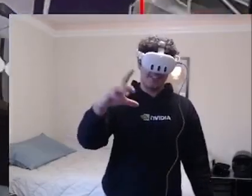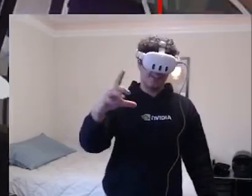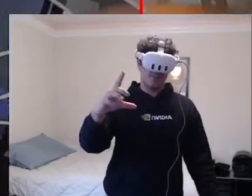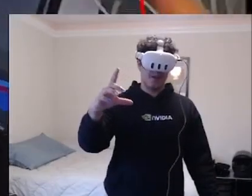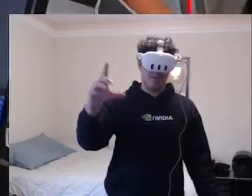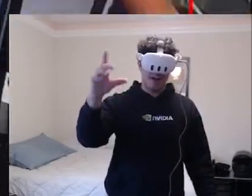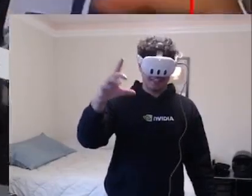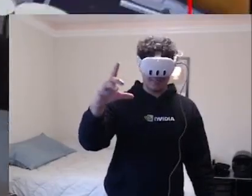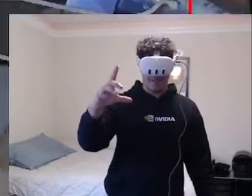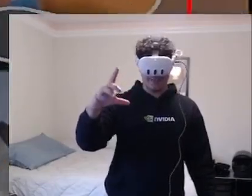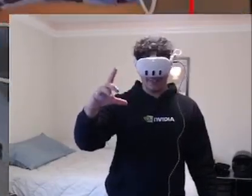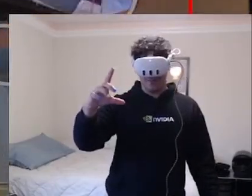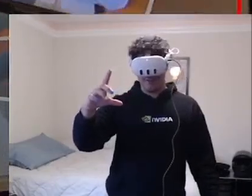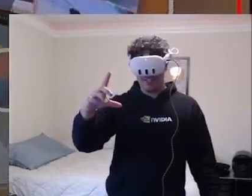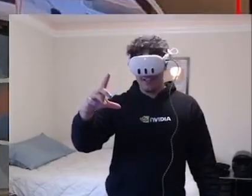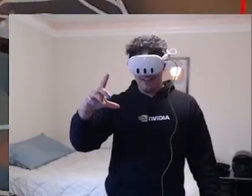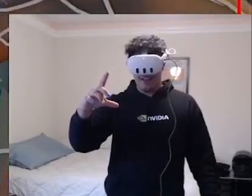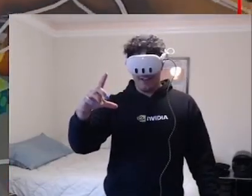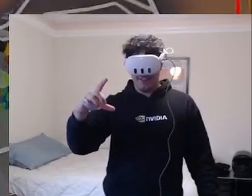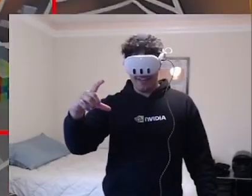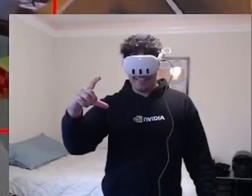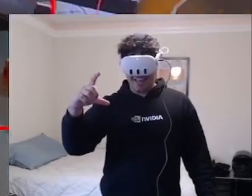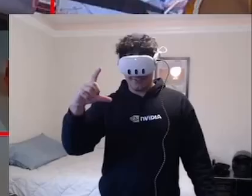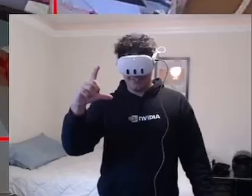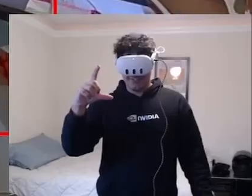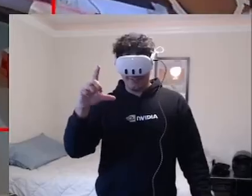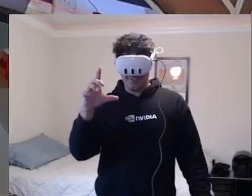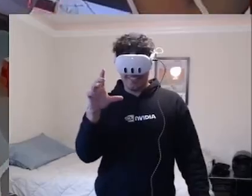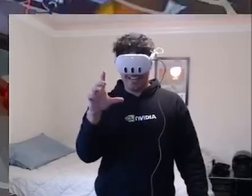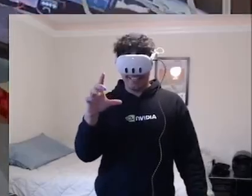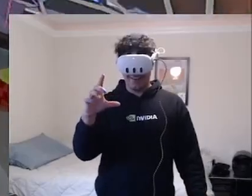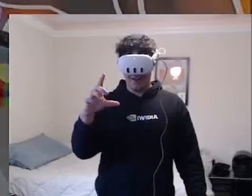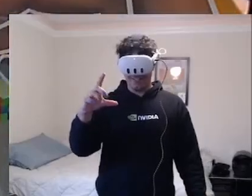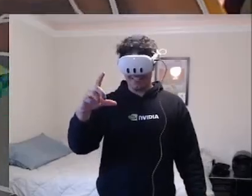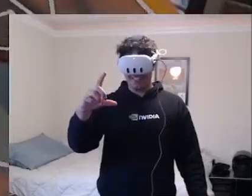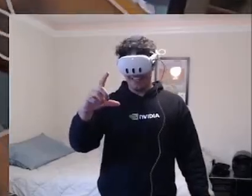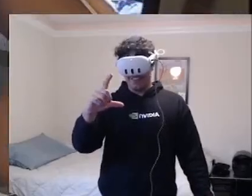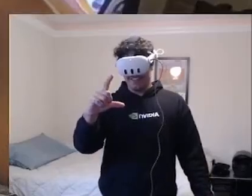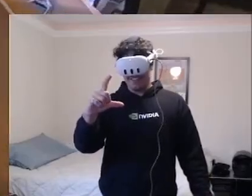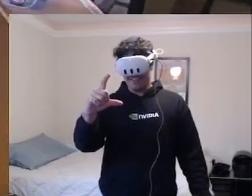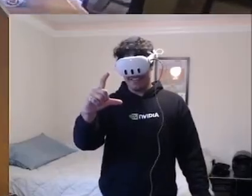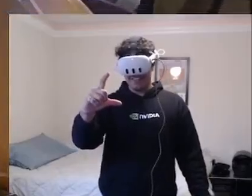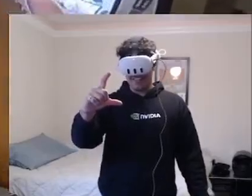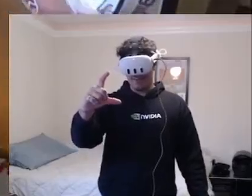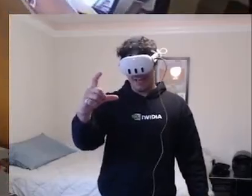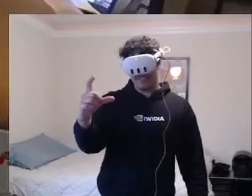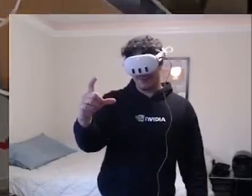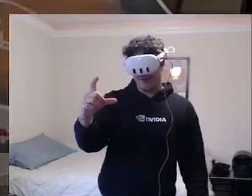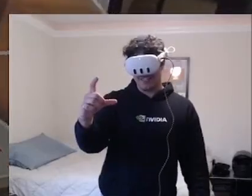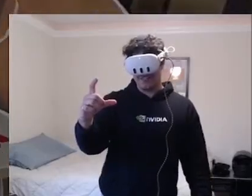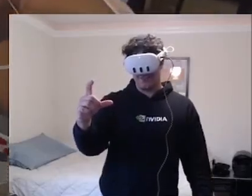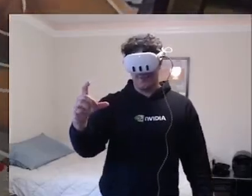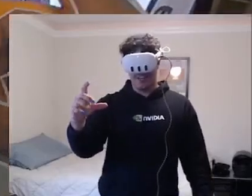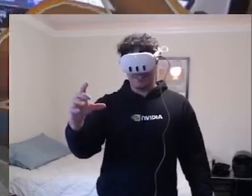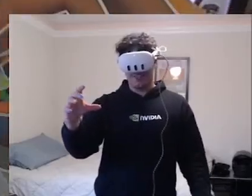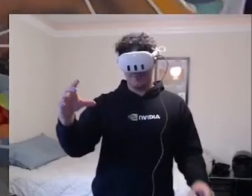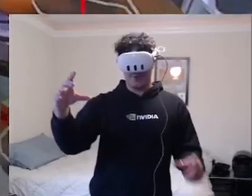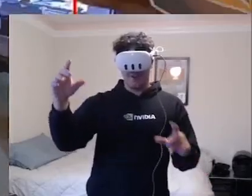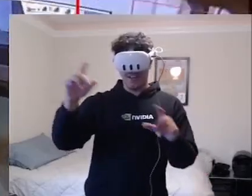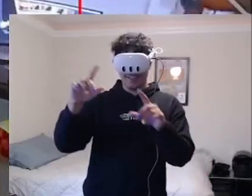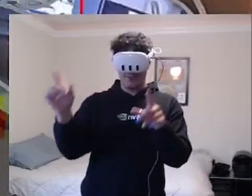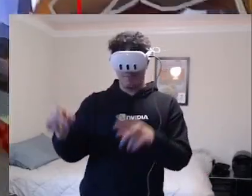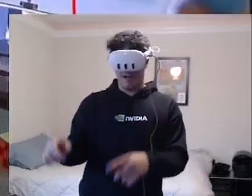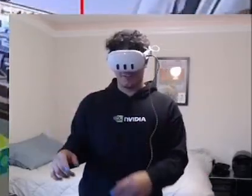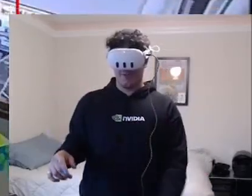You can see this red box that's bouncing around. That is actually the server detecting an object, then sending that data back to the Quest for it to